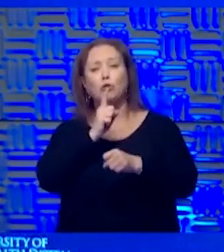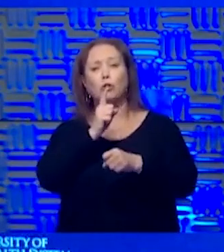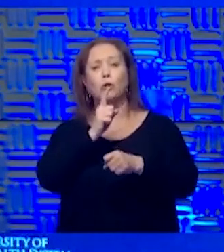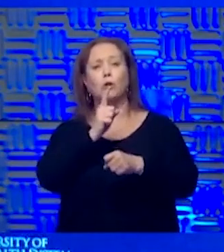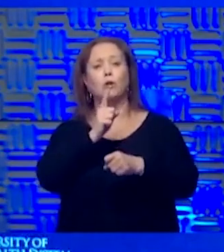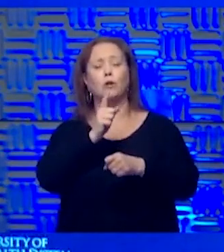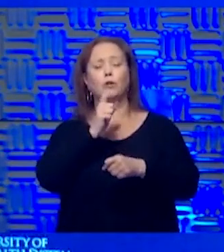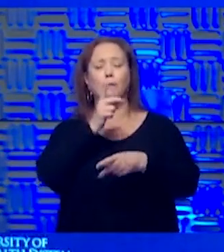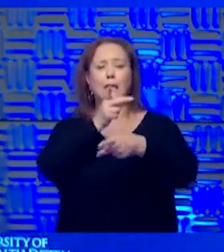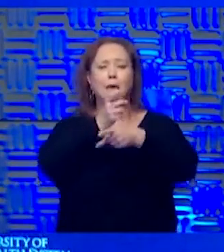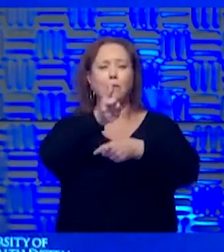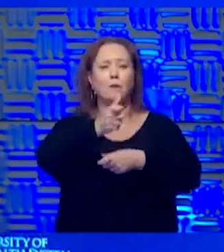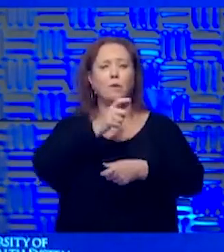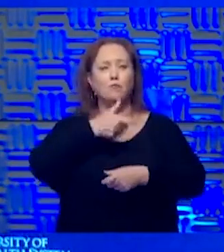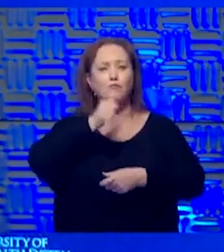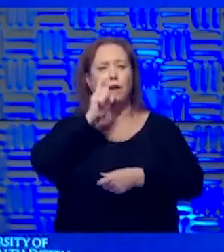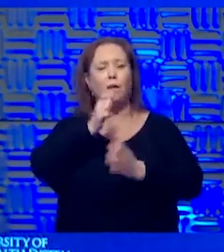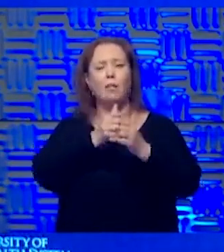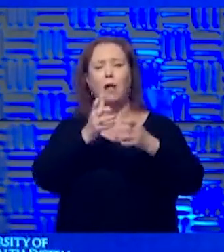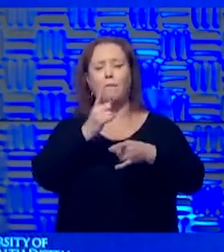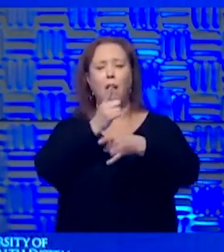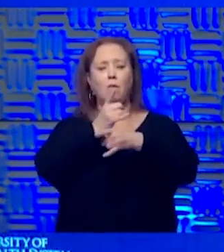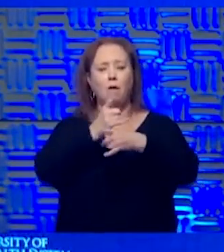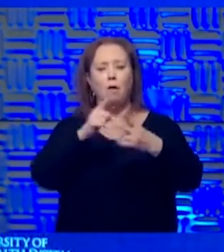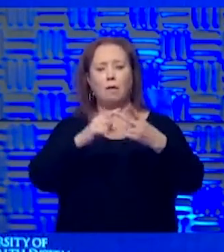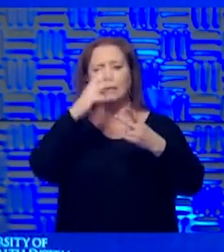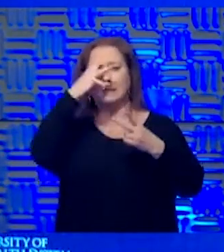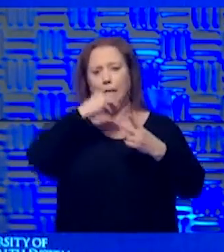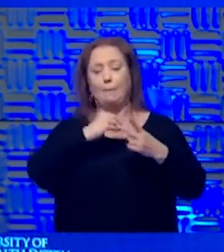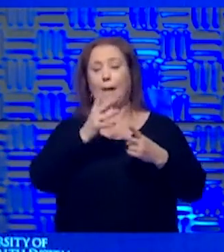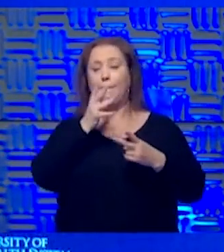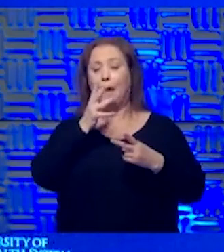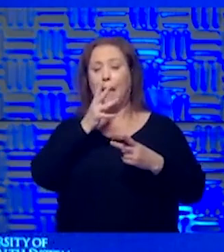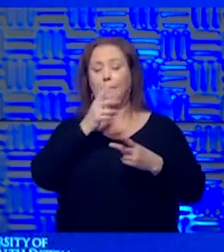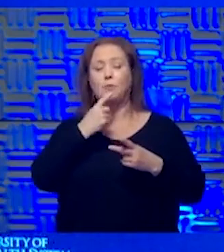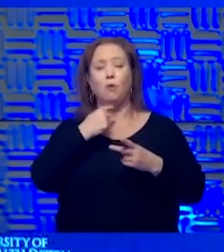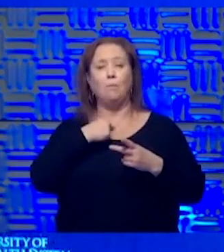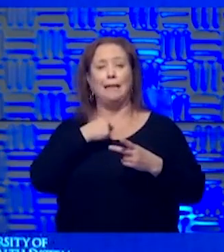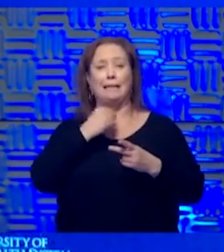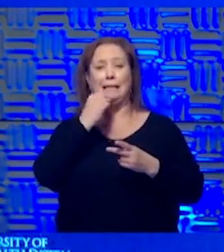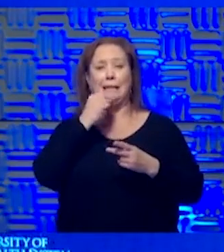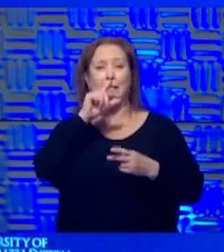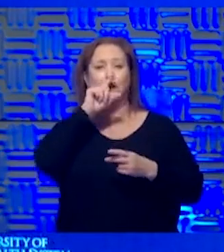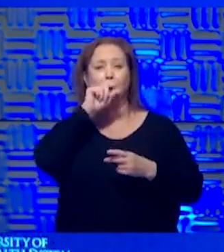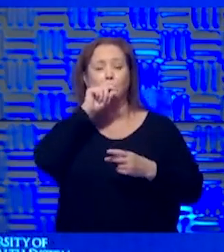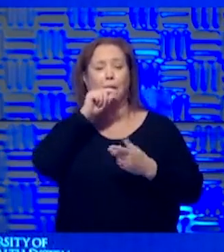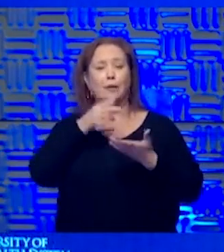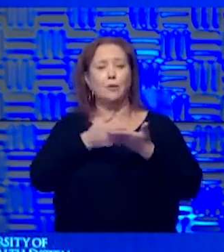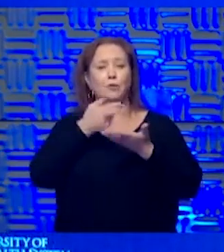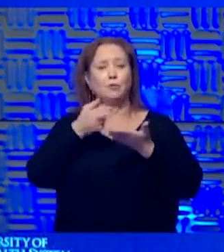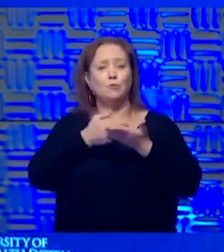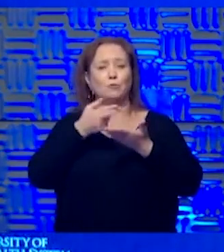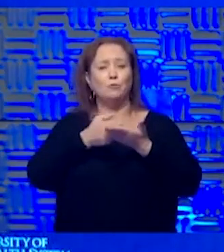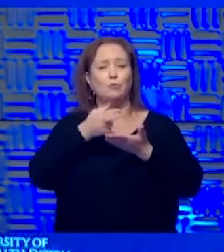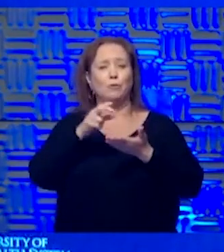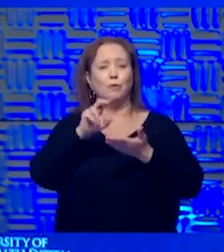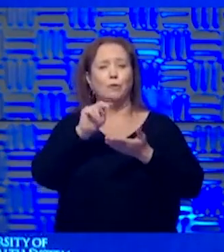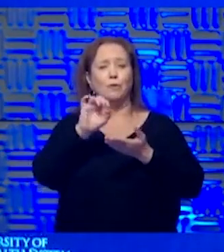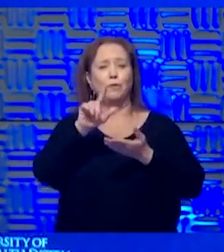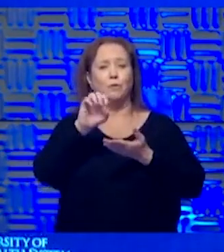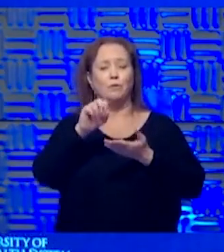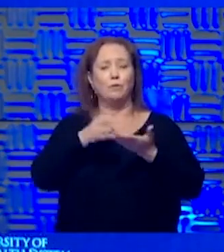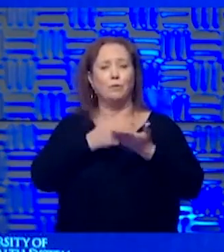lot of alcohol. Get some sleep. My mom always told me eat chicken noodle soup. I tell that to my patients, and get a